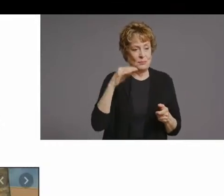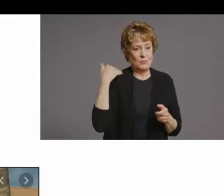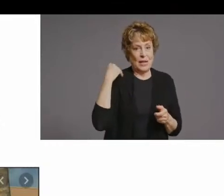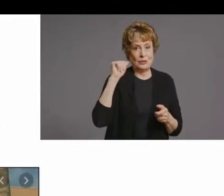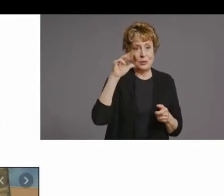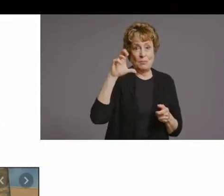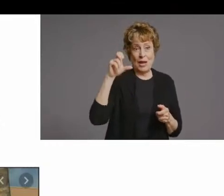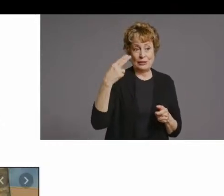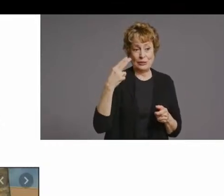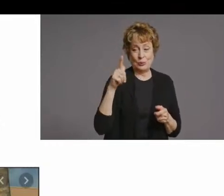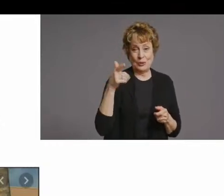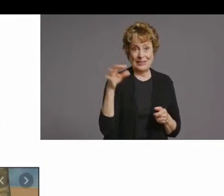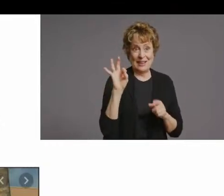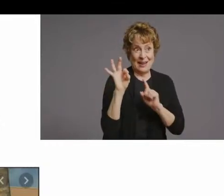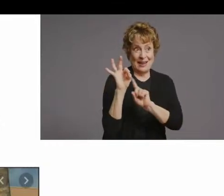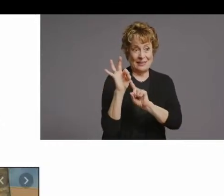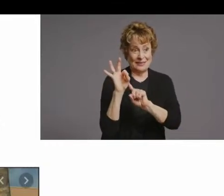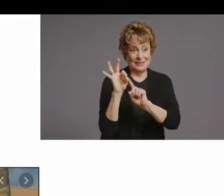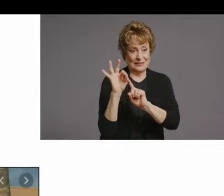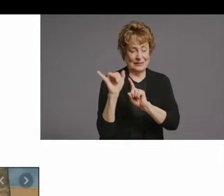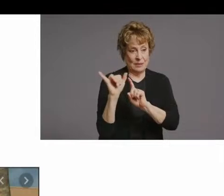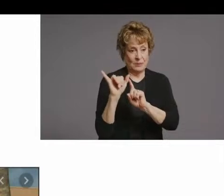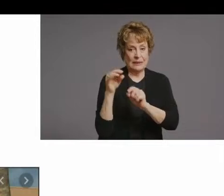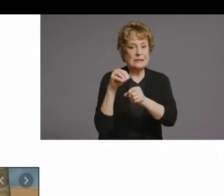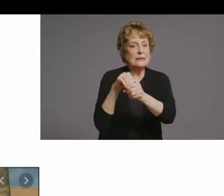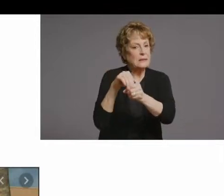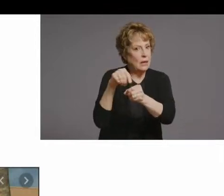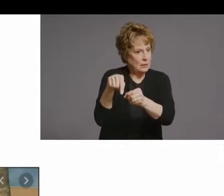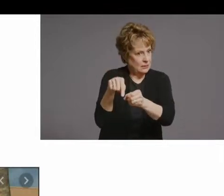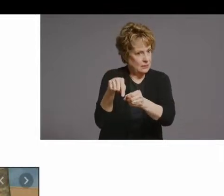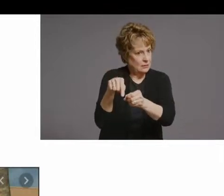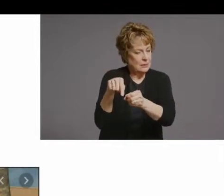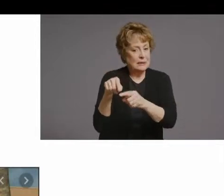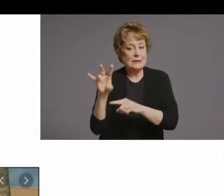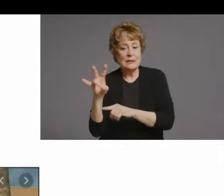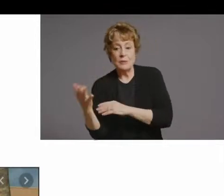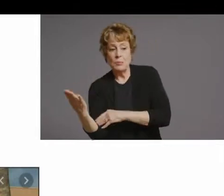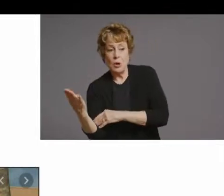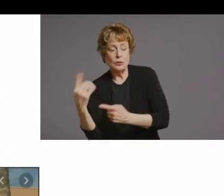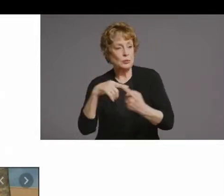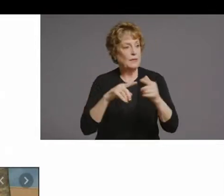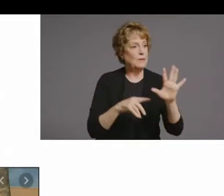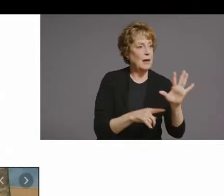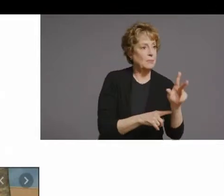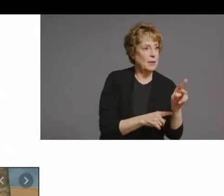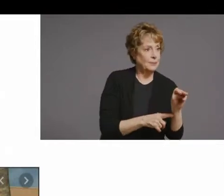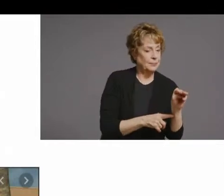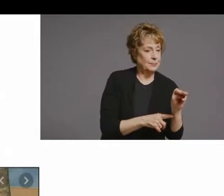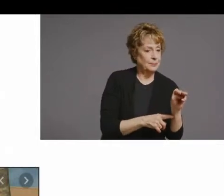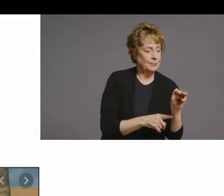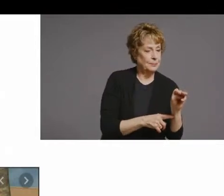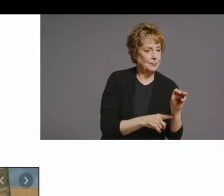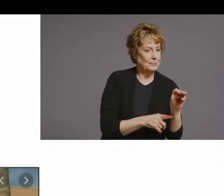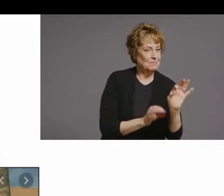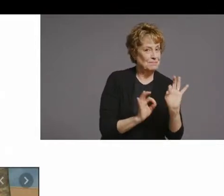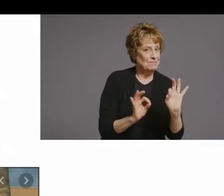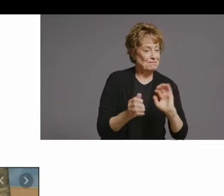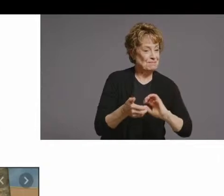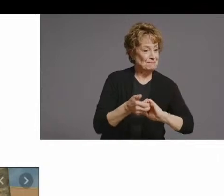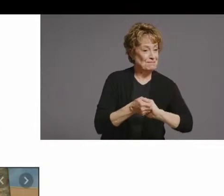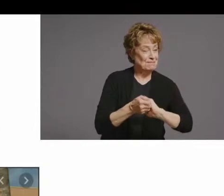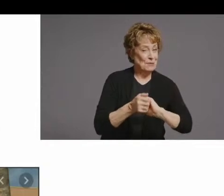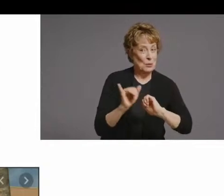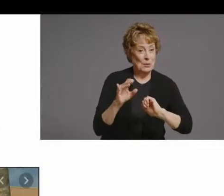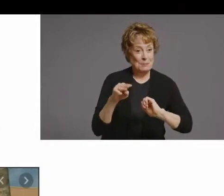indoor walk-up site. It's available 7 a.m. to 5 p.m., and this has been a really cool partnership with Yuma County, the City of